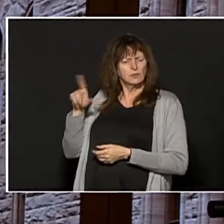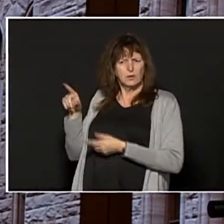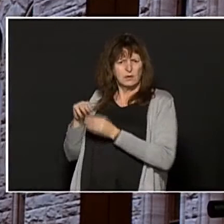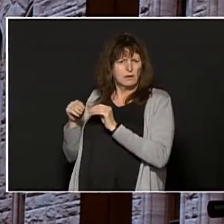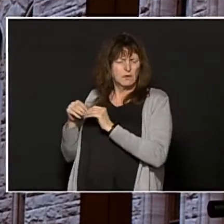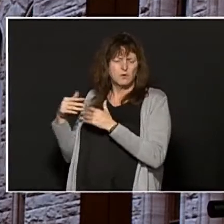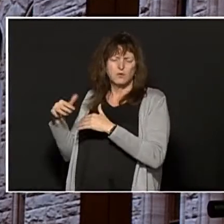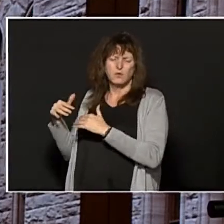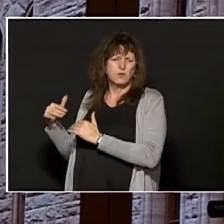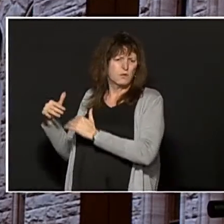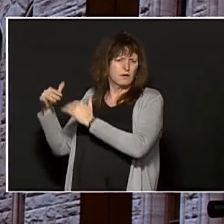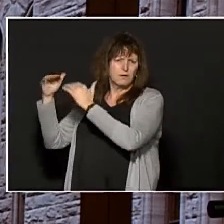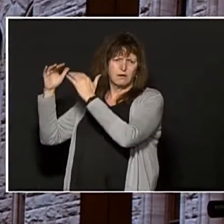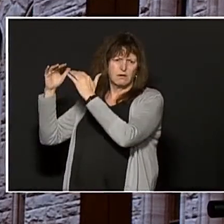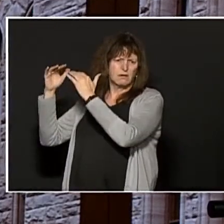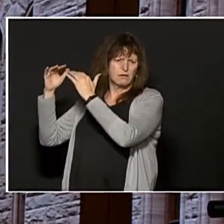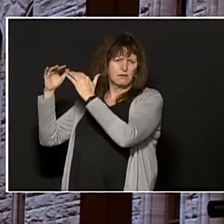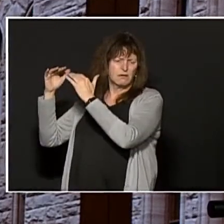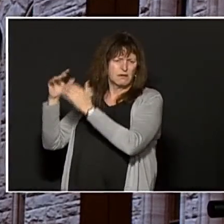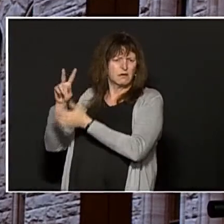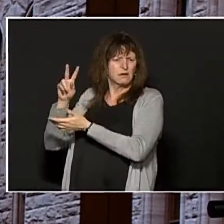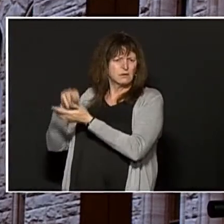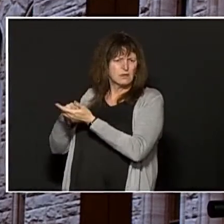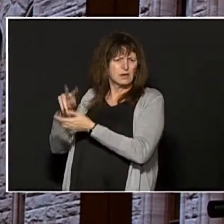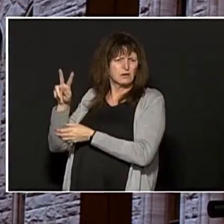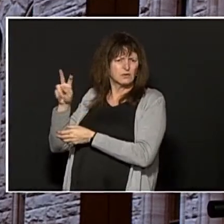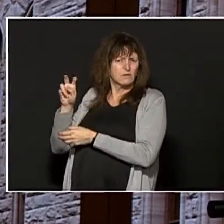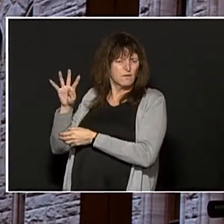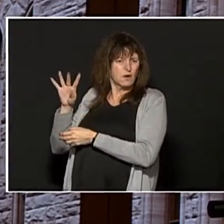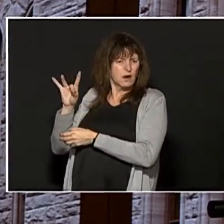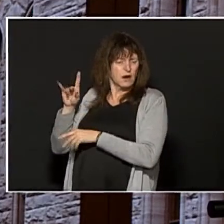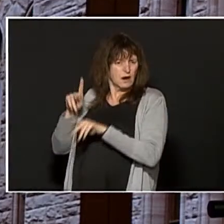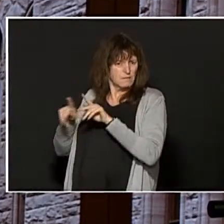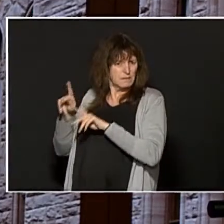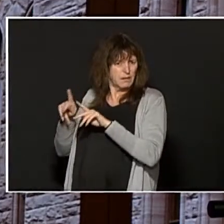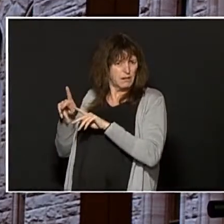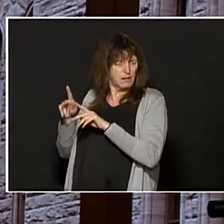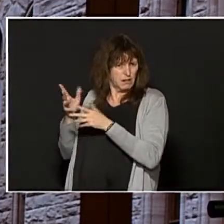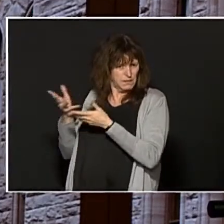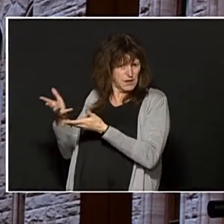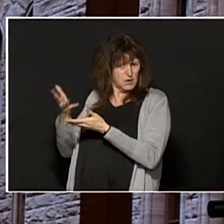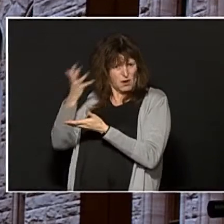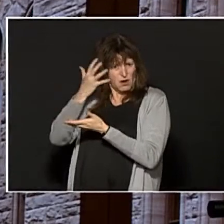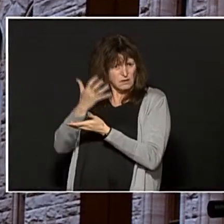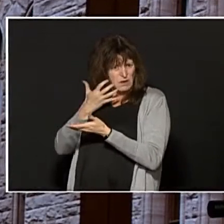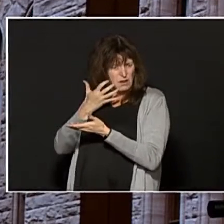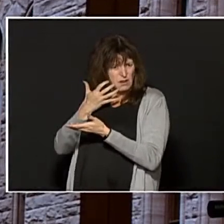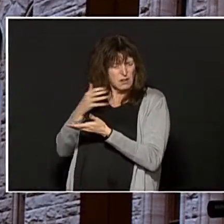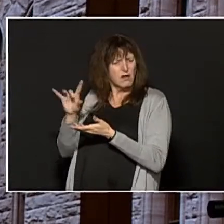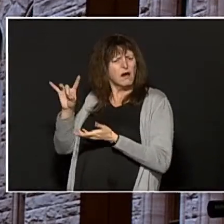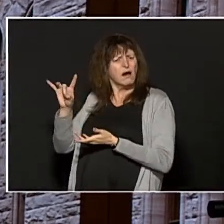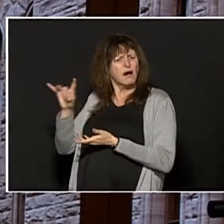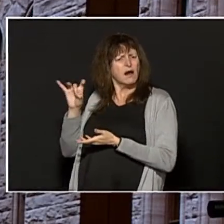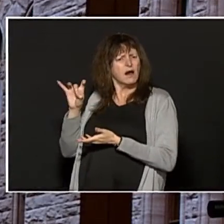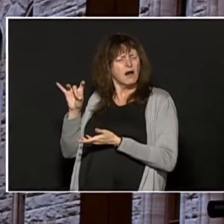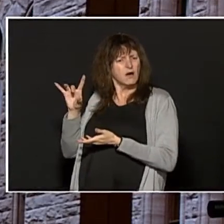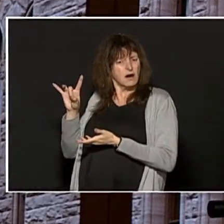2,248 people currently hospitalized, and 884 in our